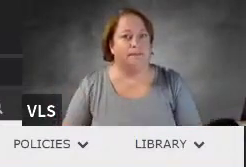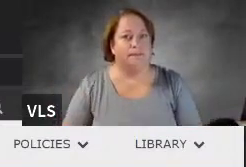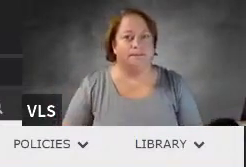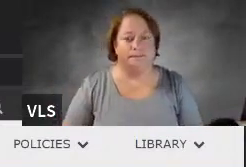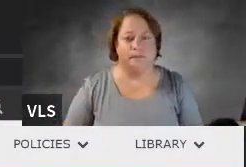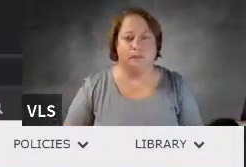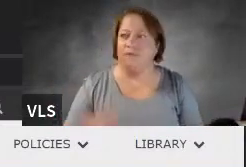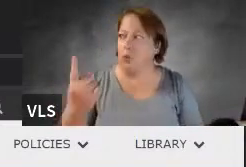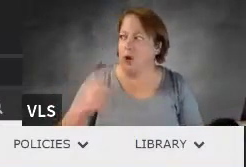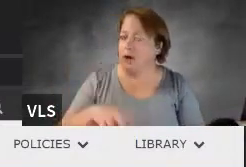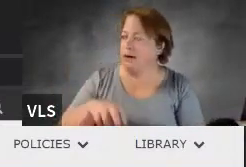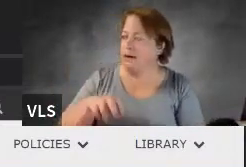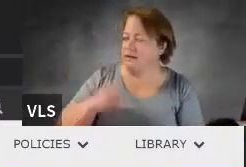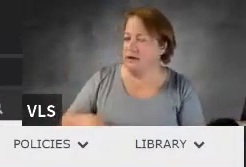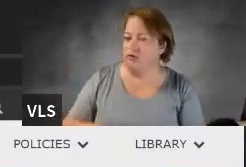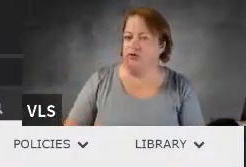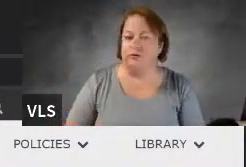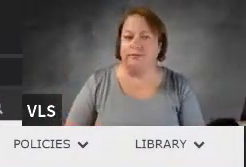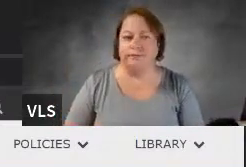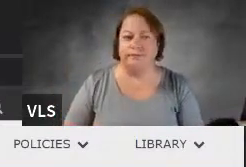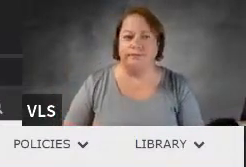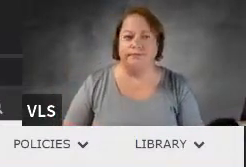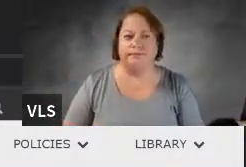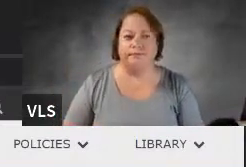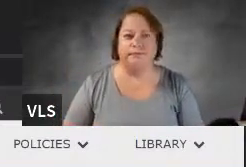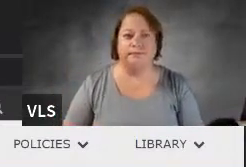We have one abstention.